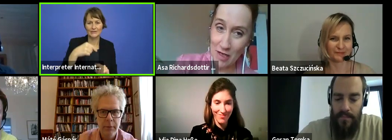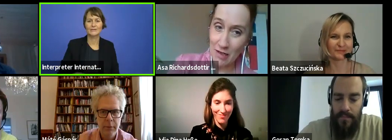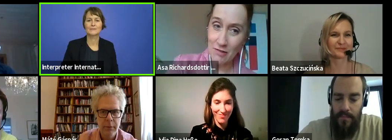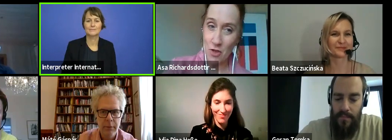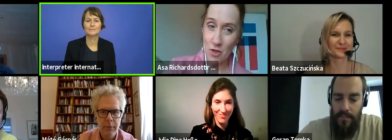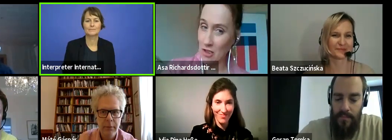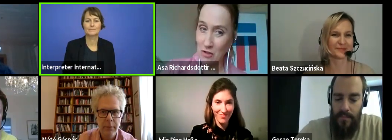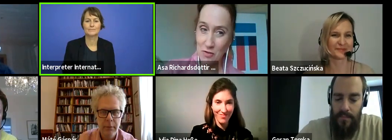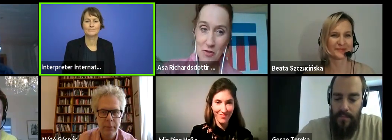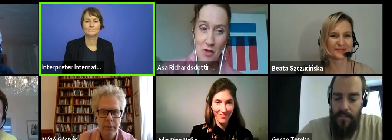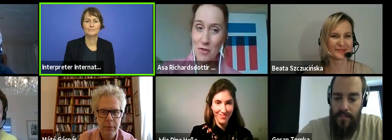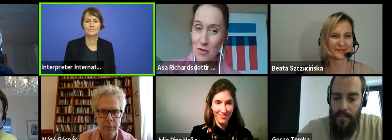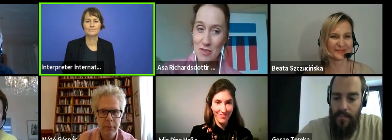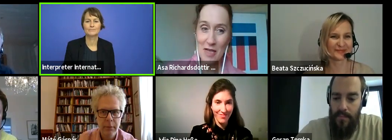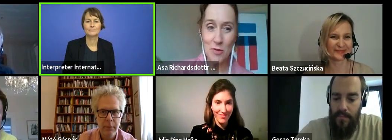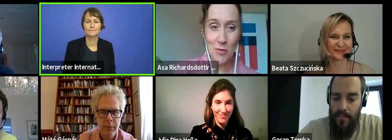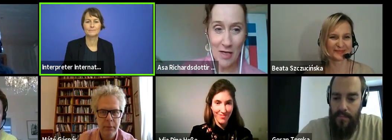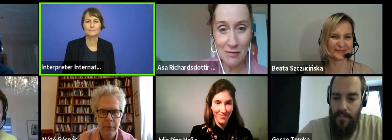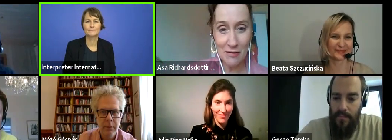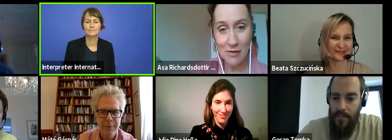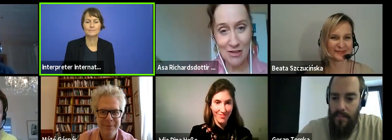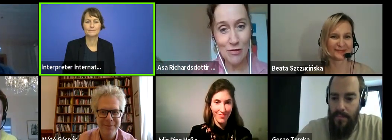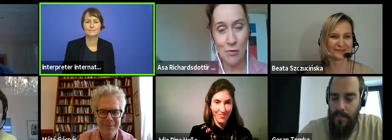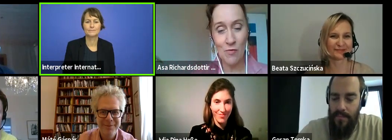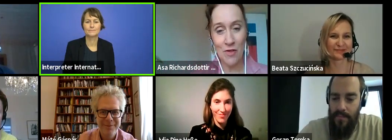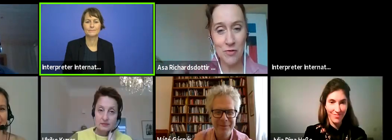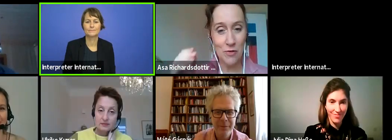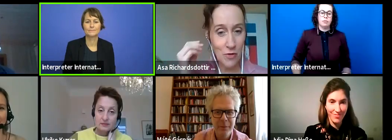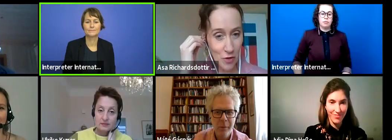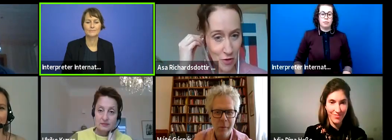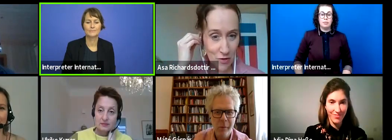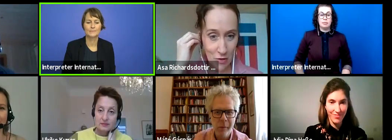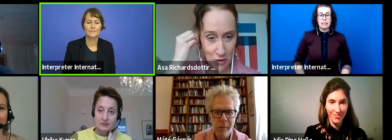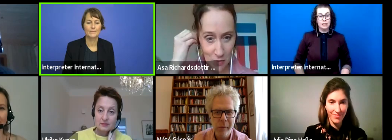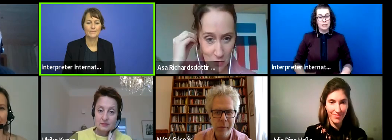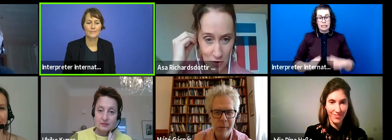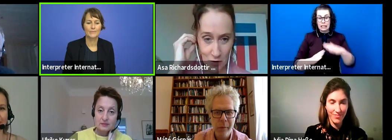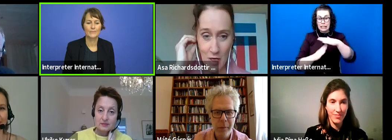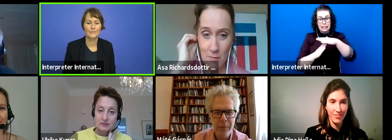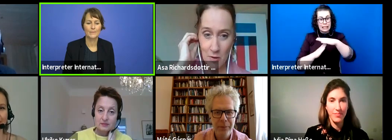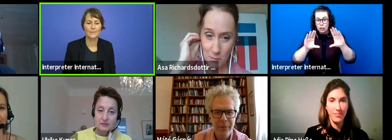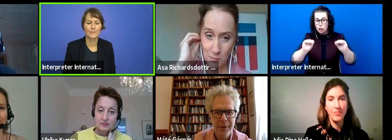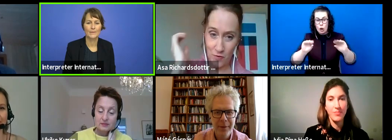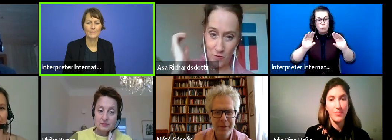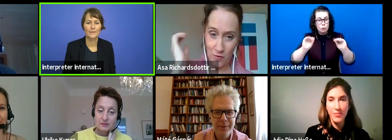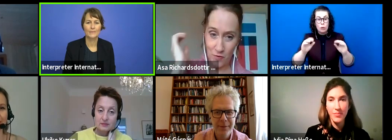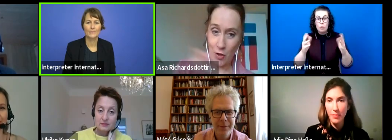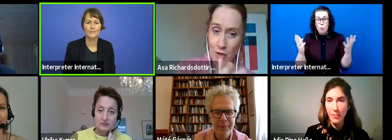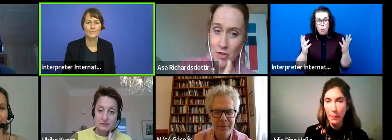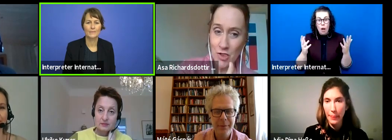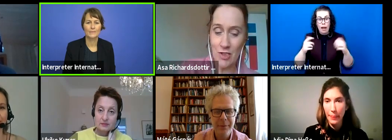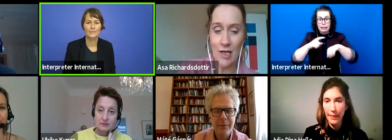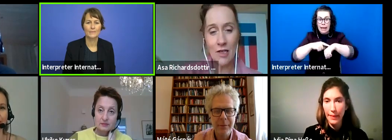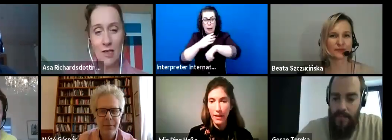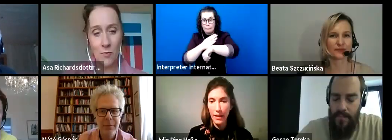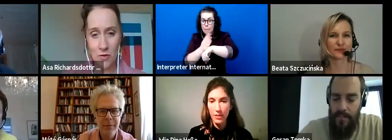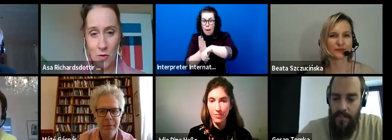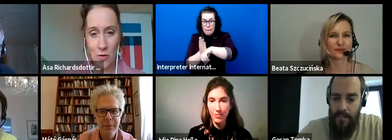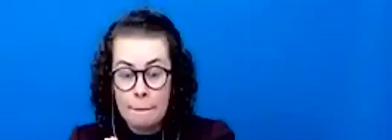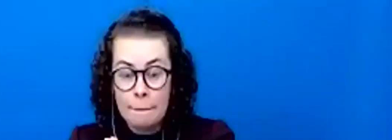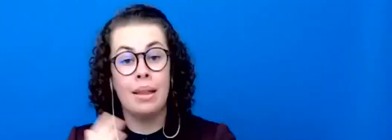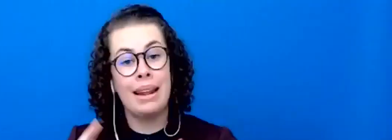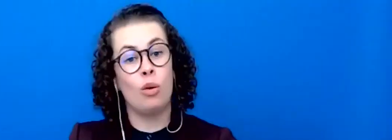you there. Sorry, you've gone over your time as well, and we need to move on to the third contributor. But before she starts, I